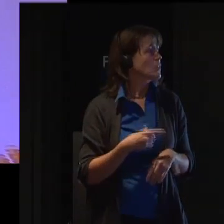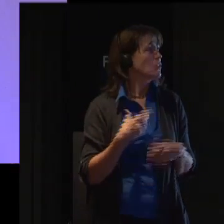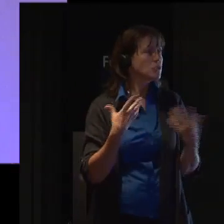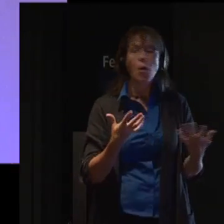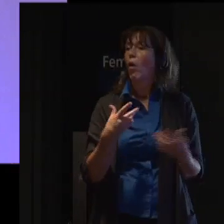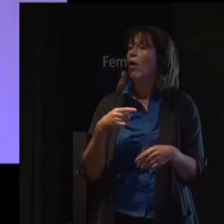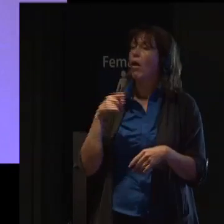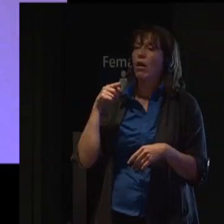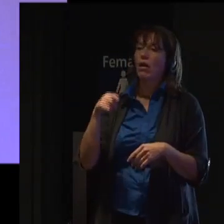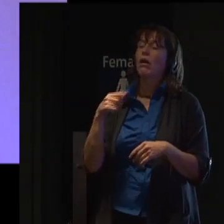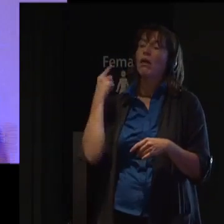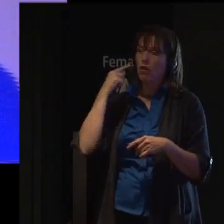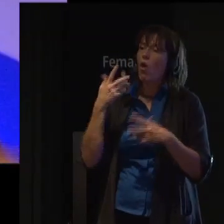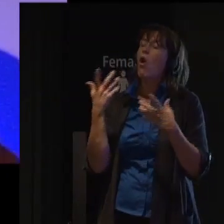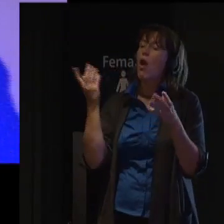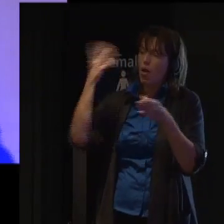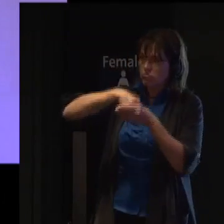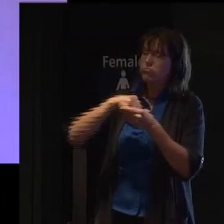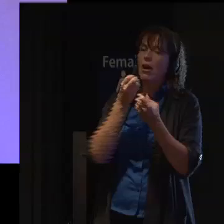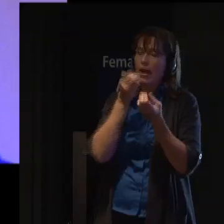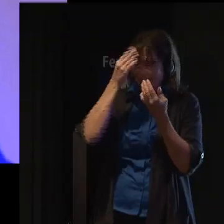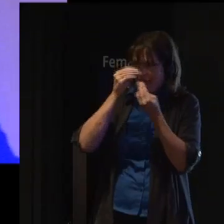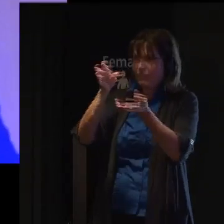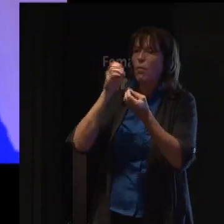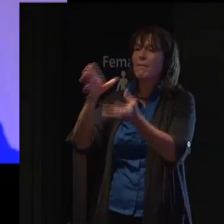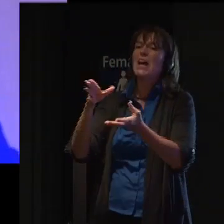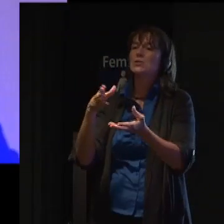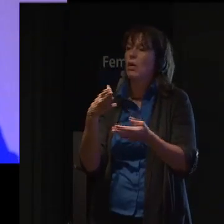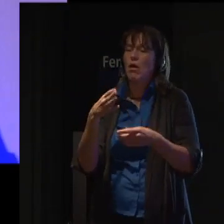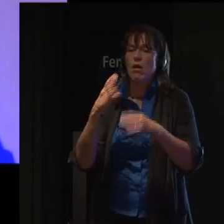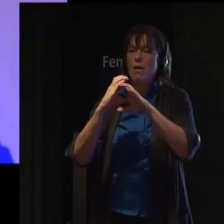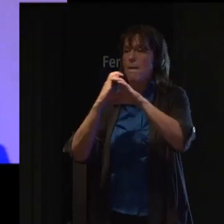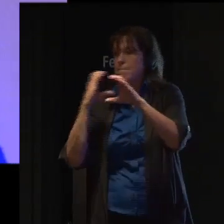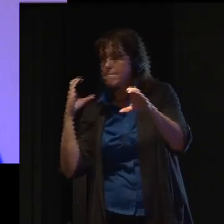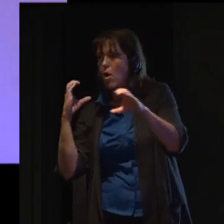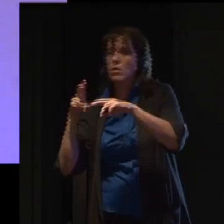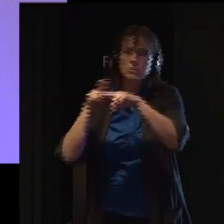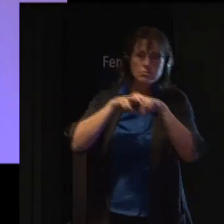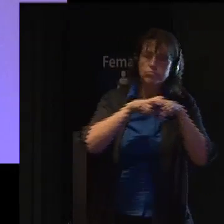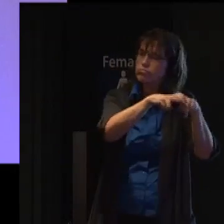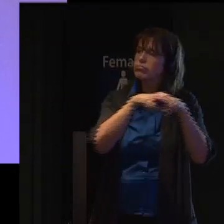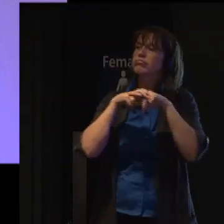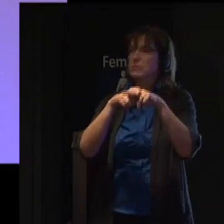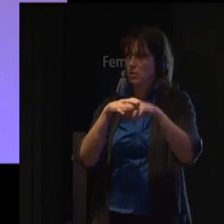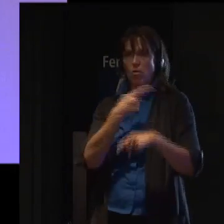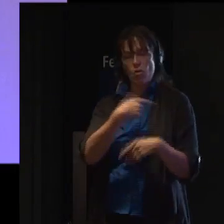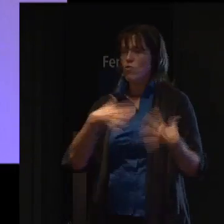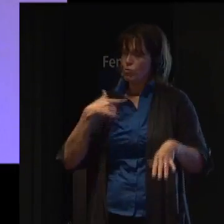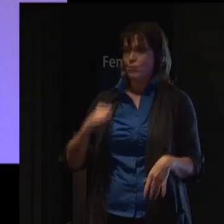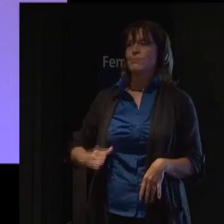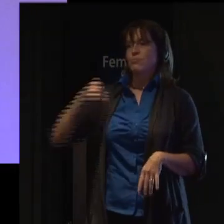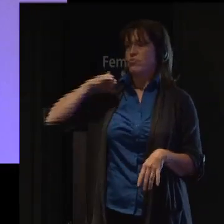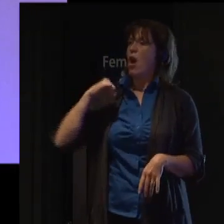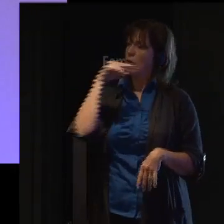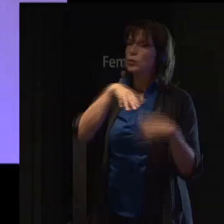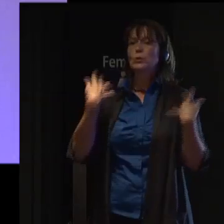which bus are leaving from the stadium, about all the things. So it's quite easy and helpful, and we are very proud that at least